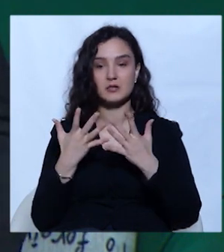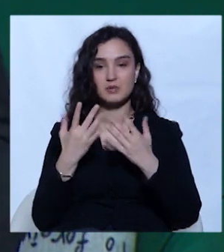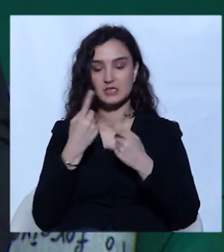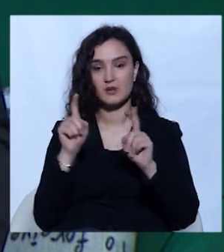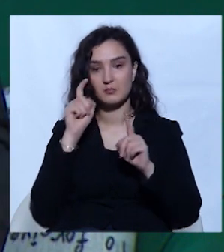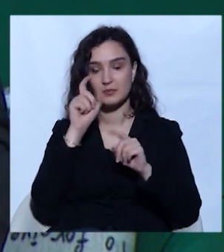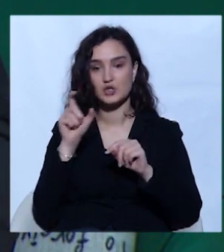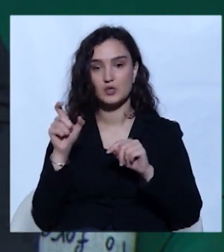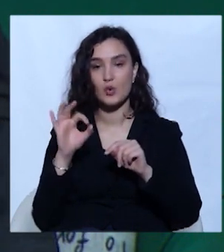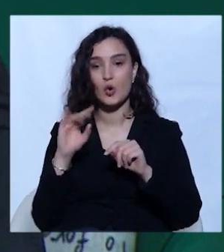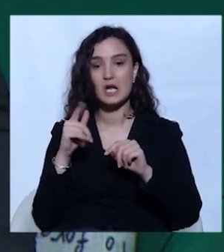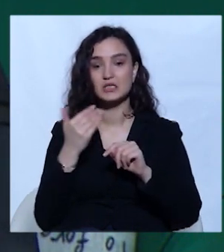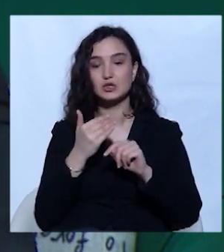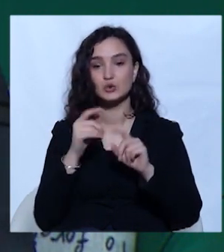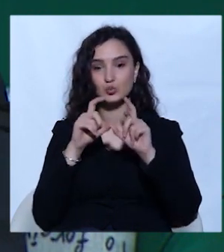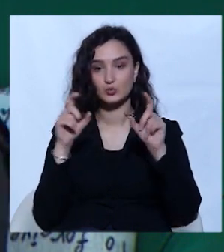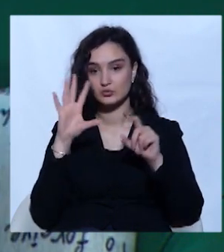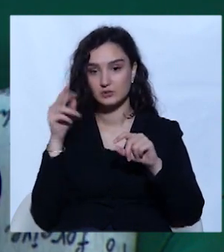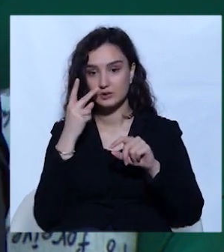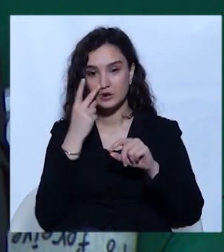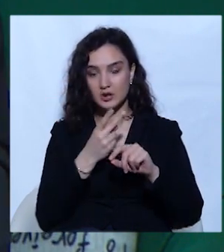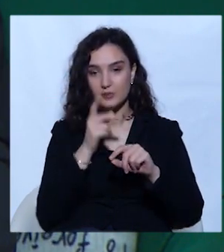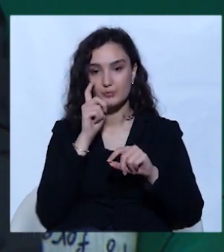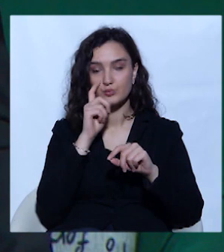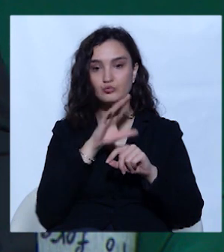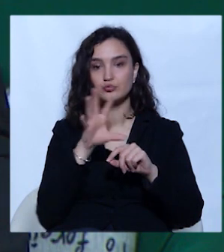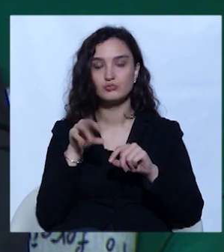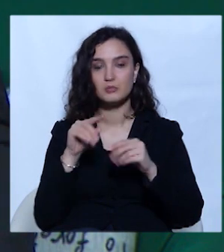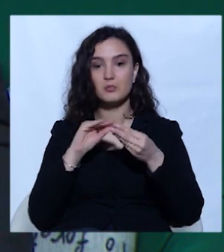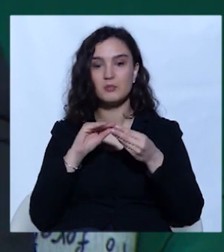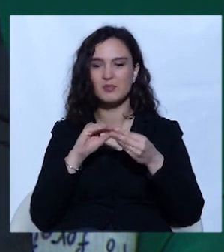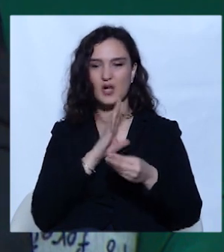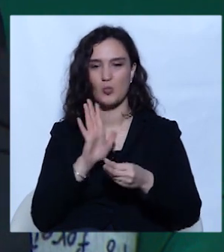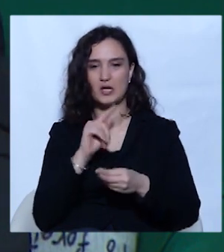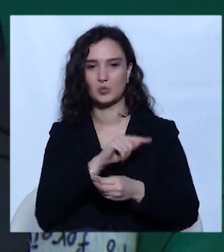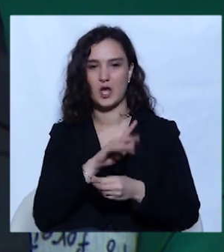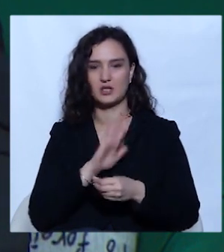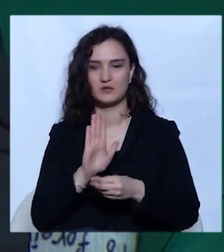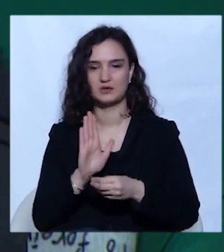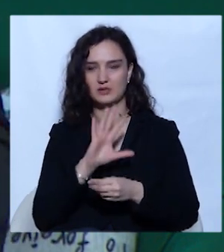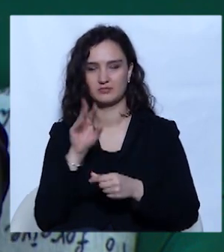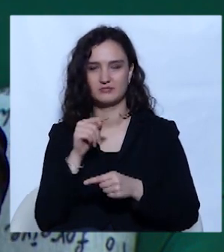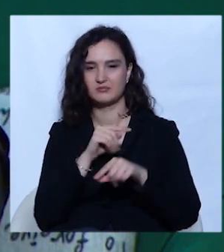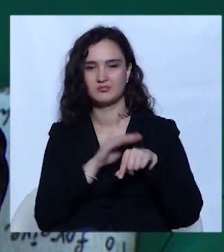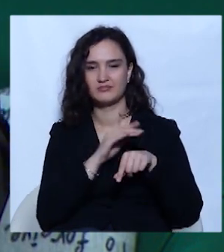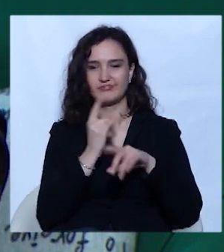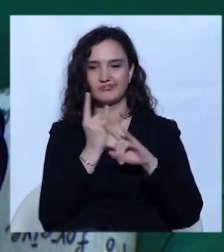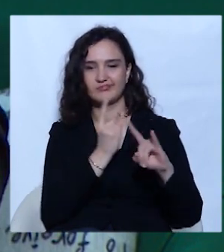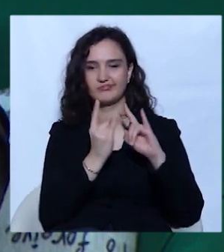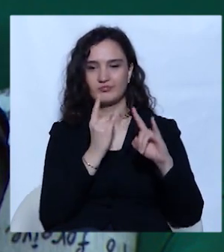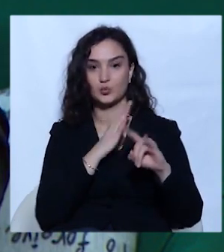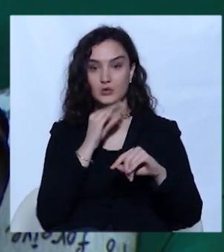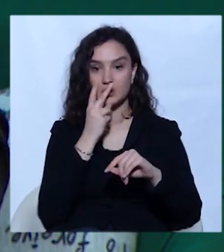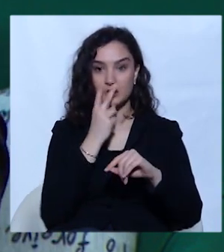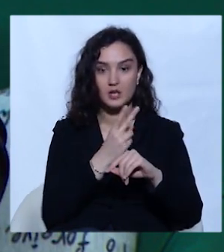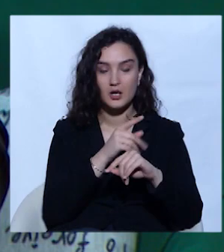boys from August's school mm-hmm. see this. Boys who aren't friends with August, boys who have been not very kind to August, but when they see